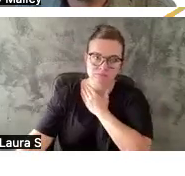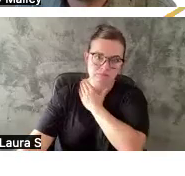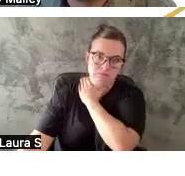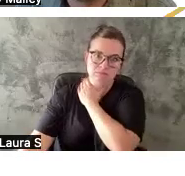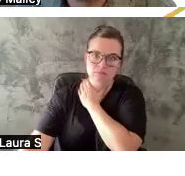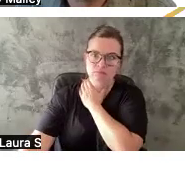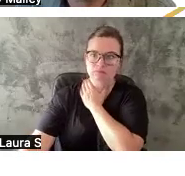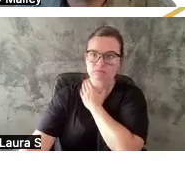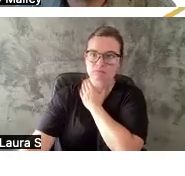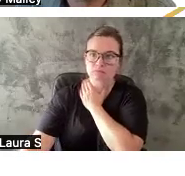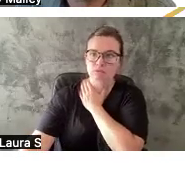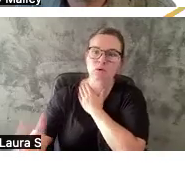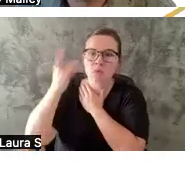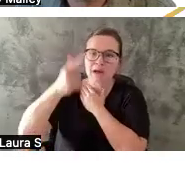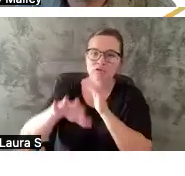Why did you pick what you did?